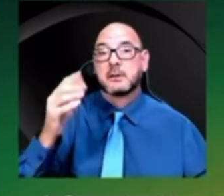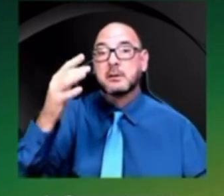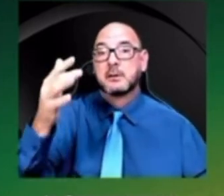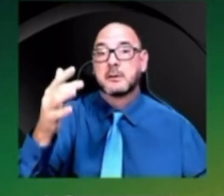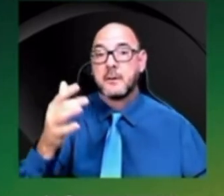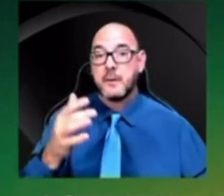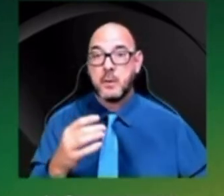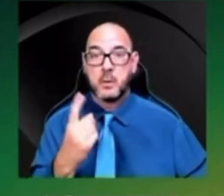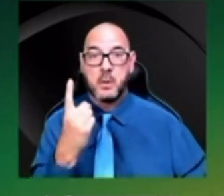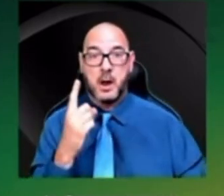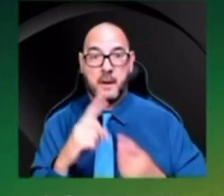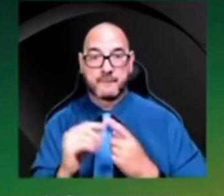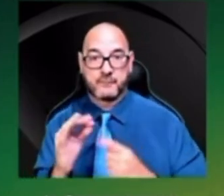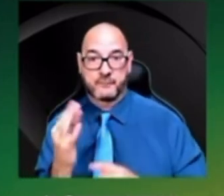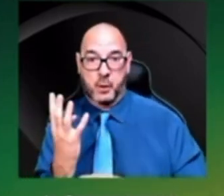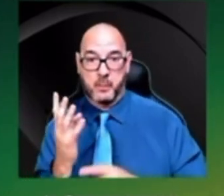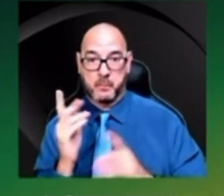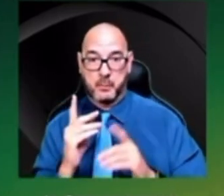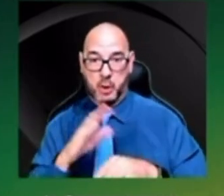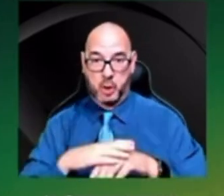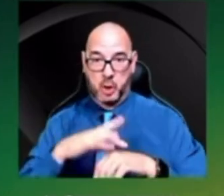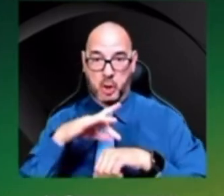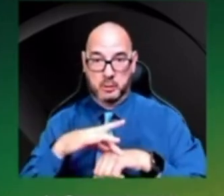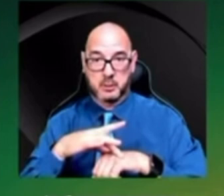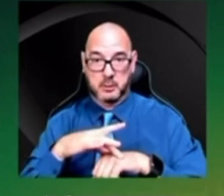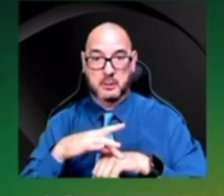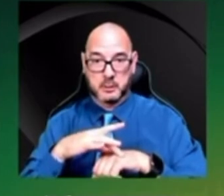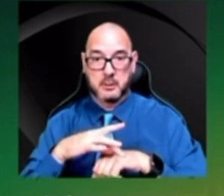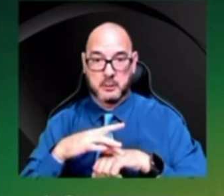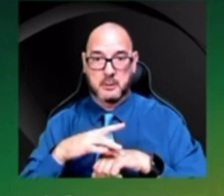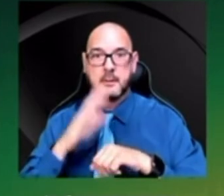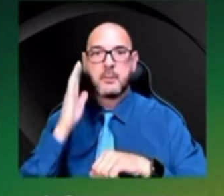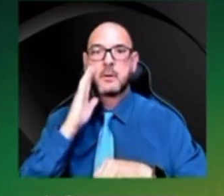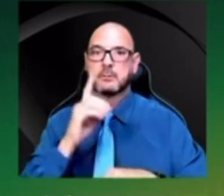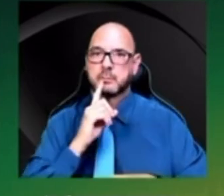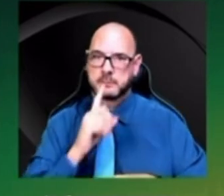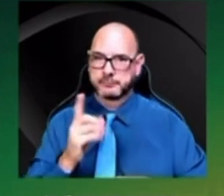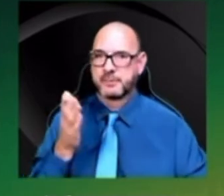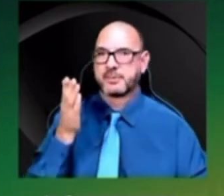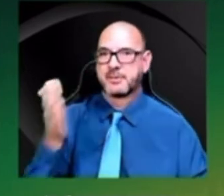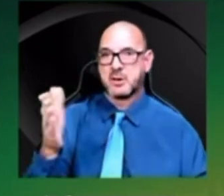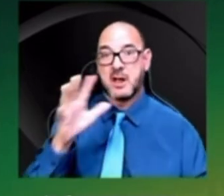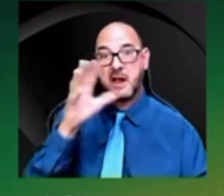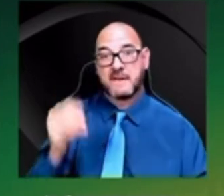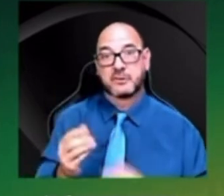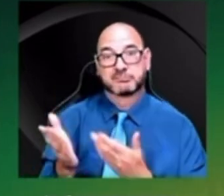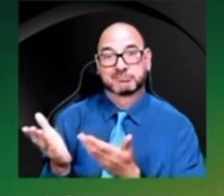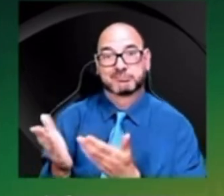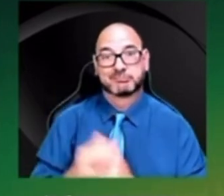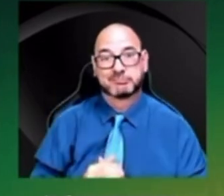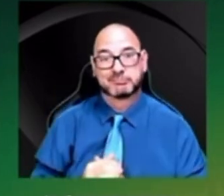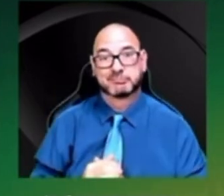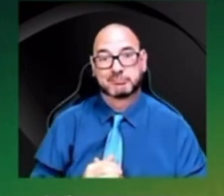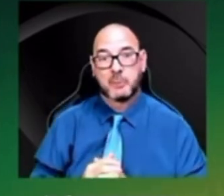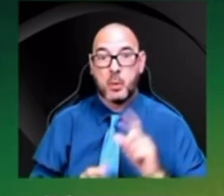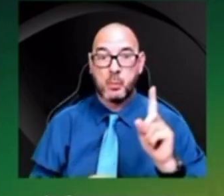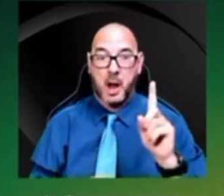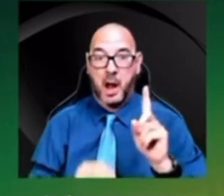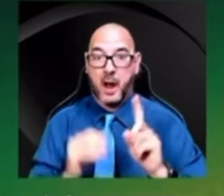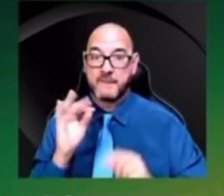will invariably create greater stability, predictability, the type that businesses require and need to invest," she